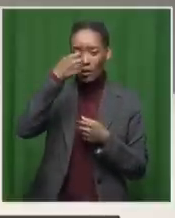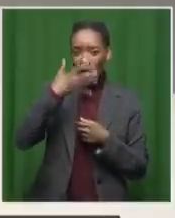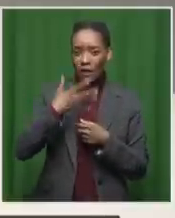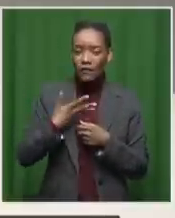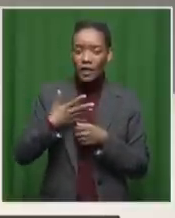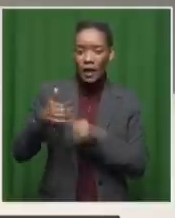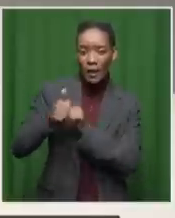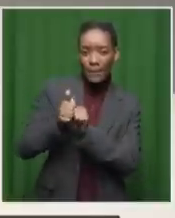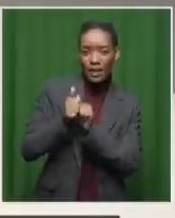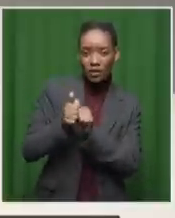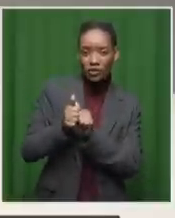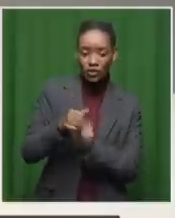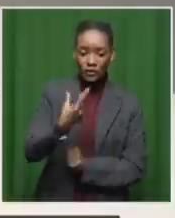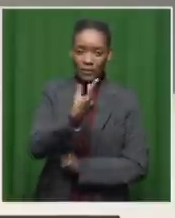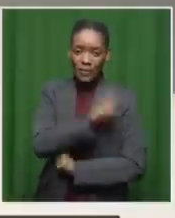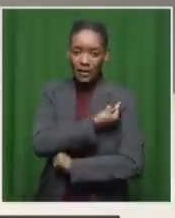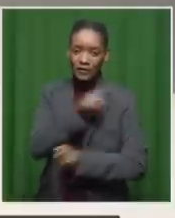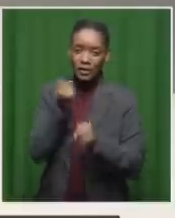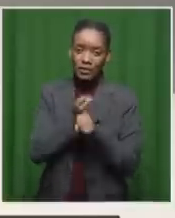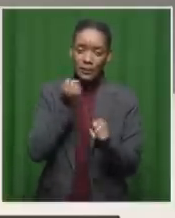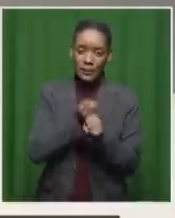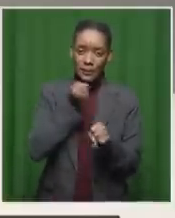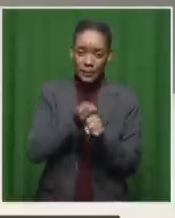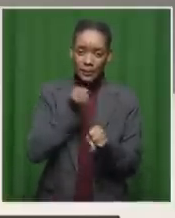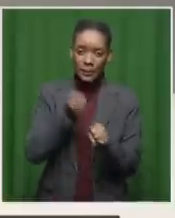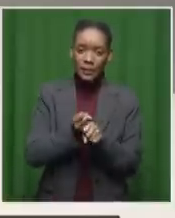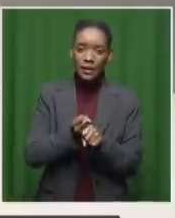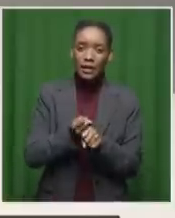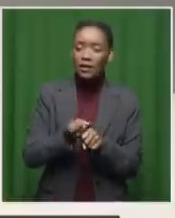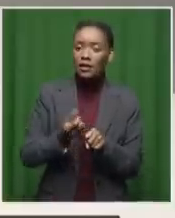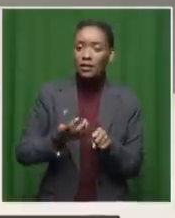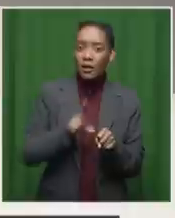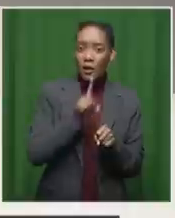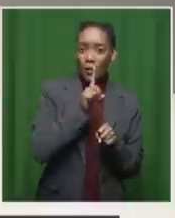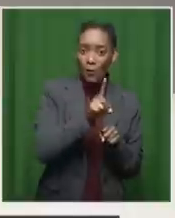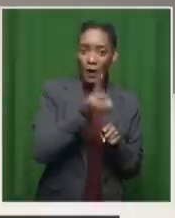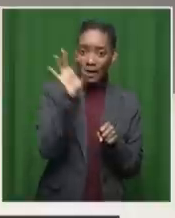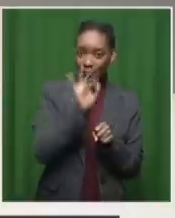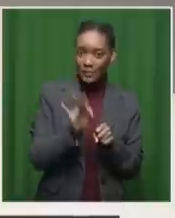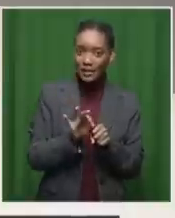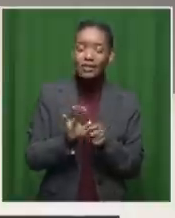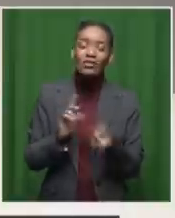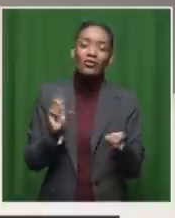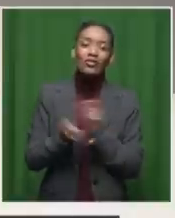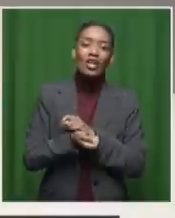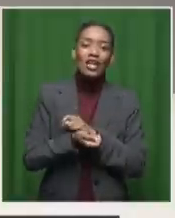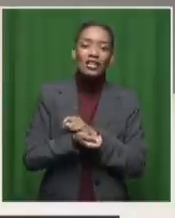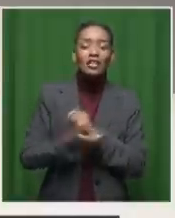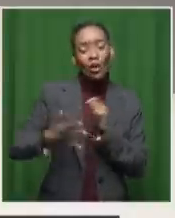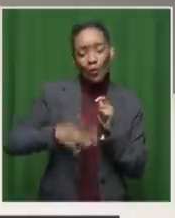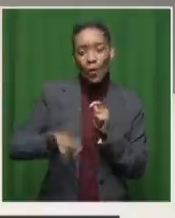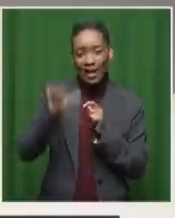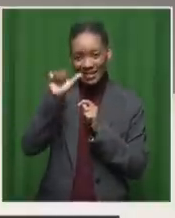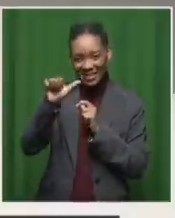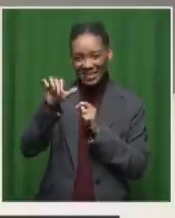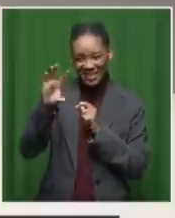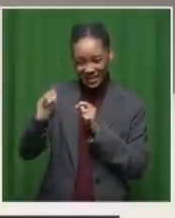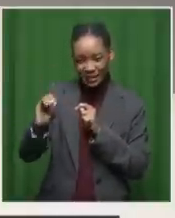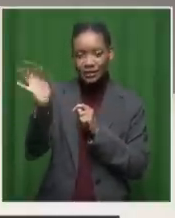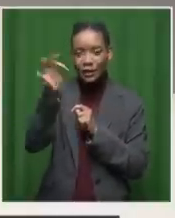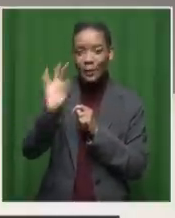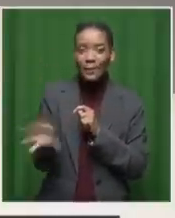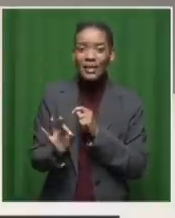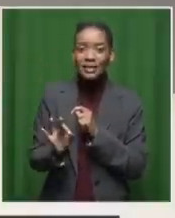Manufacturing, to bring this 1% to 60% at least by